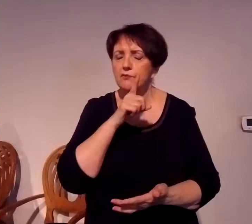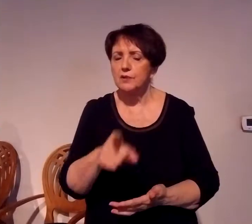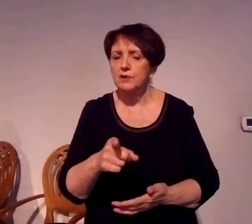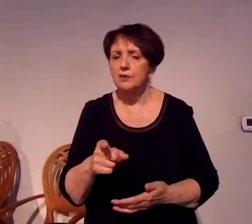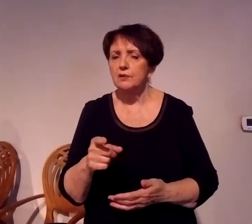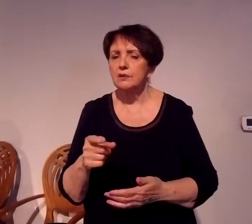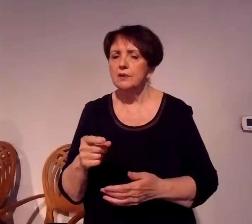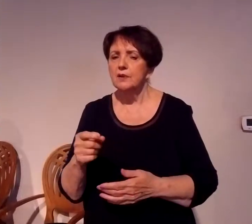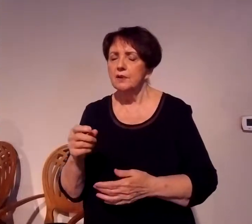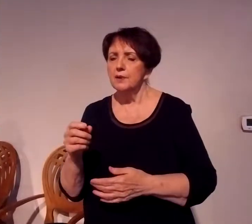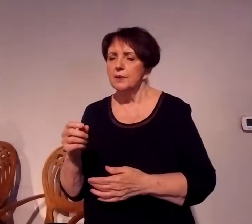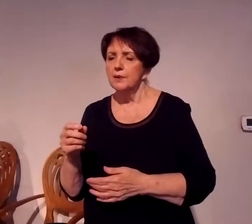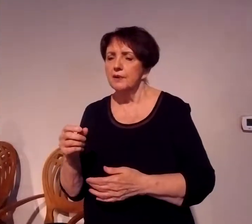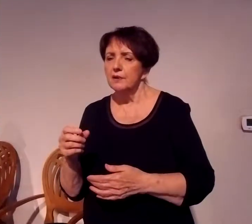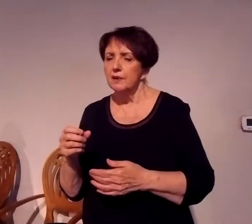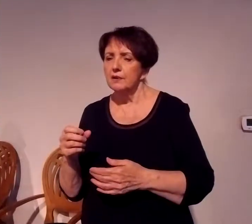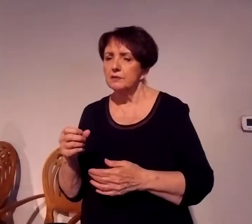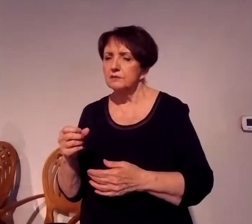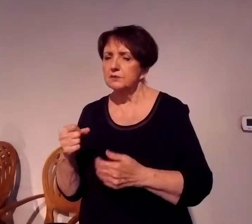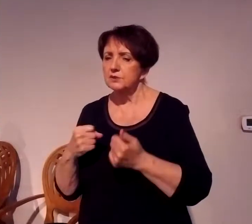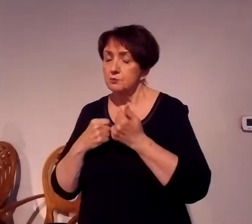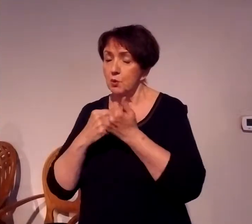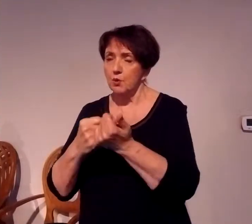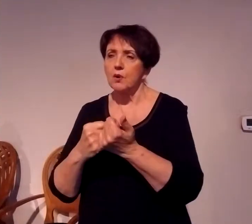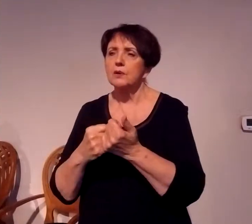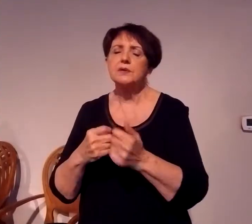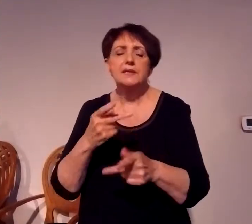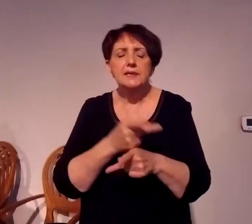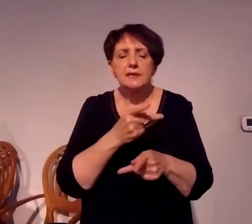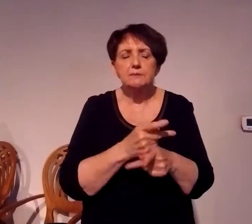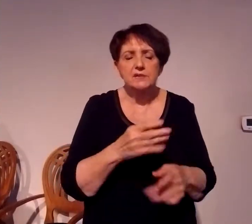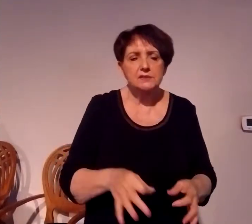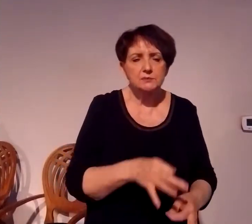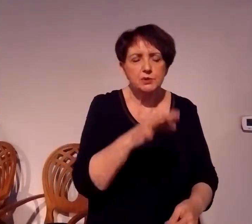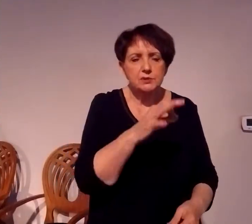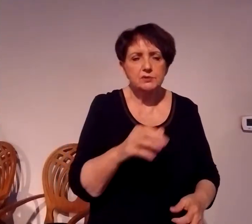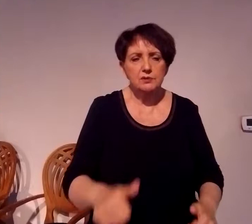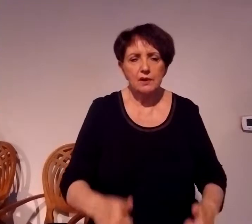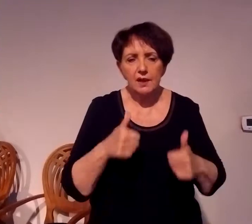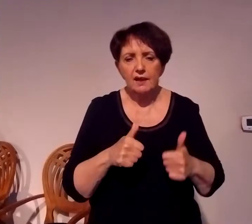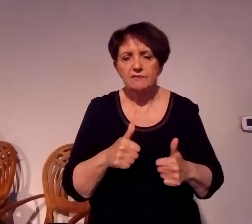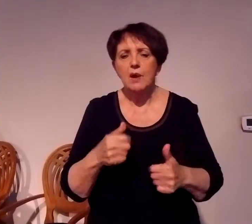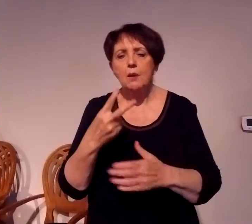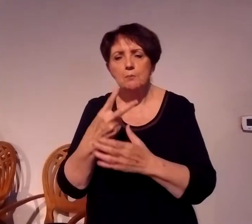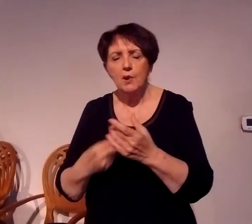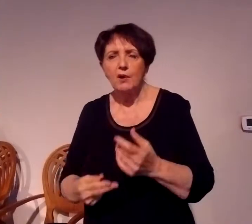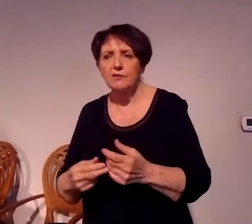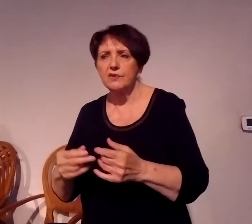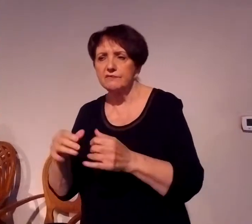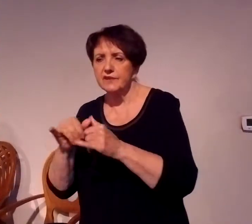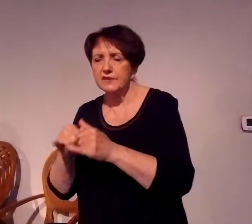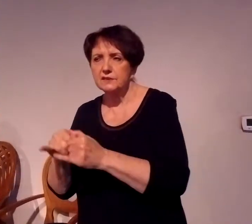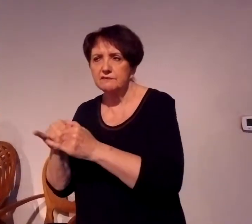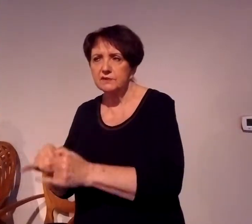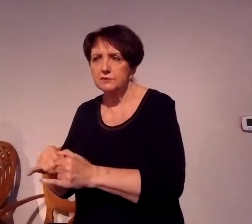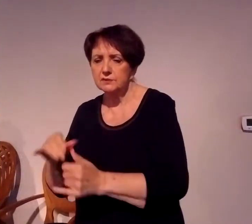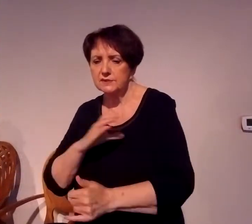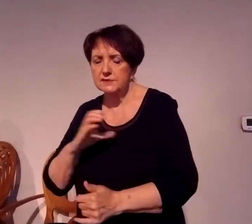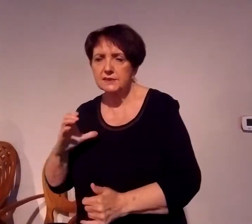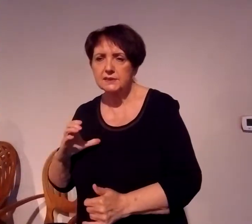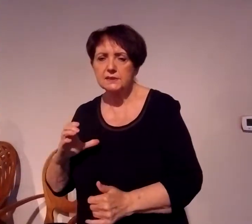to keep the spiritual life, both of the individual citizen and of the social